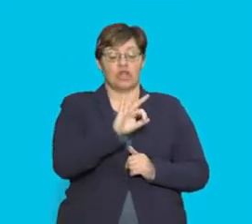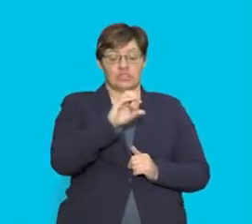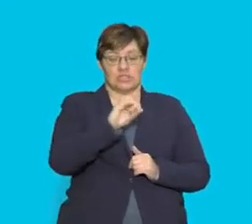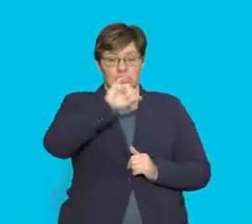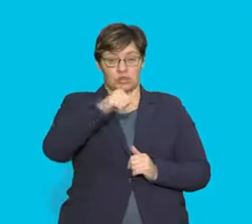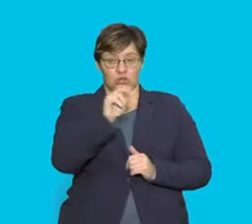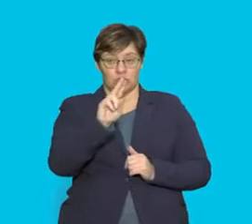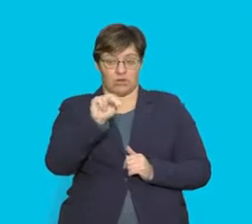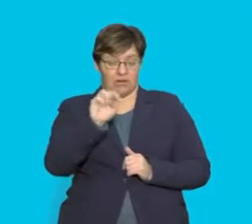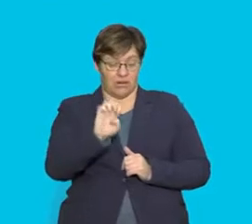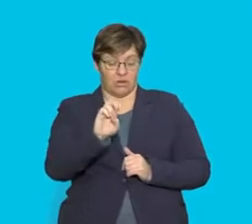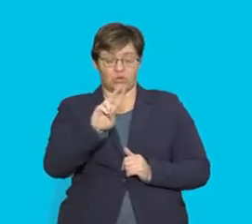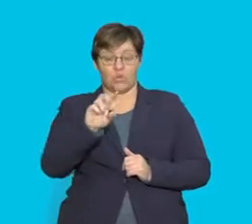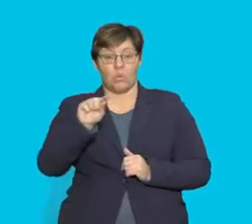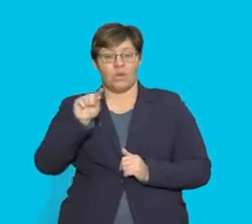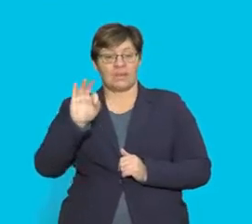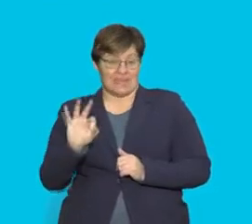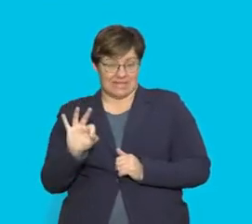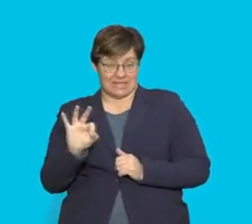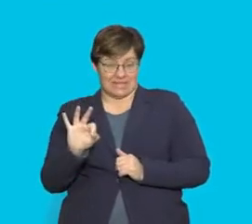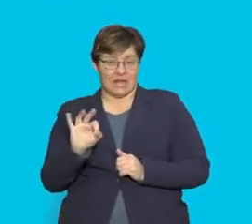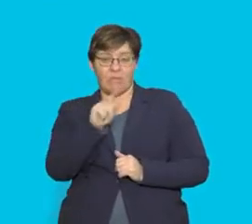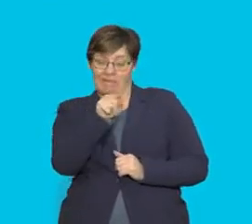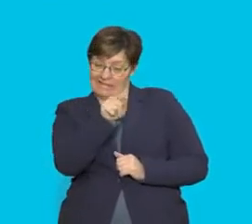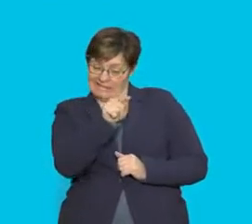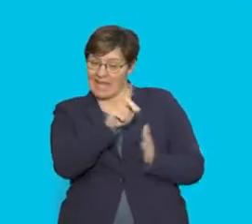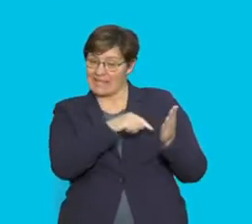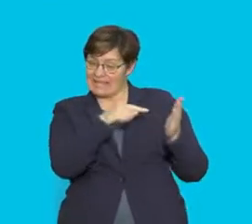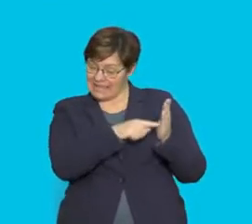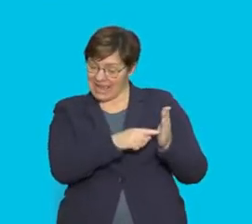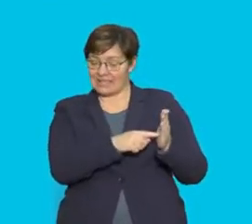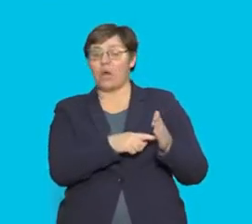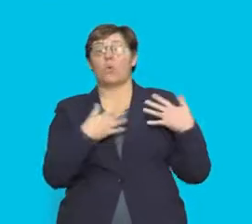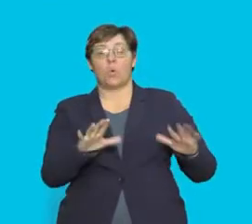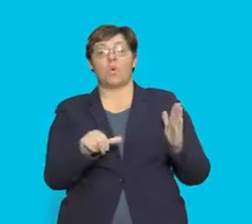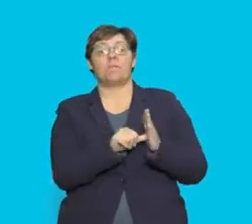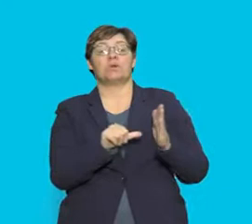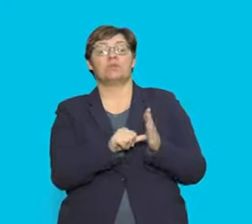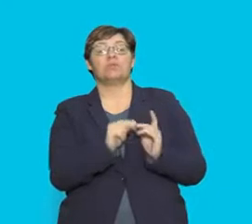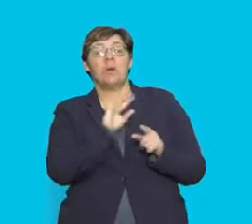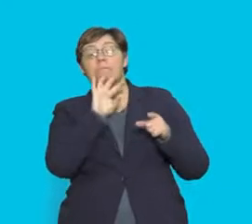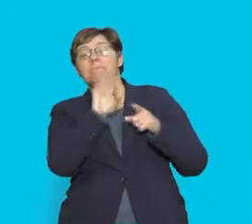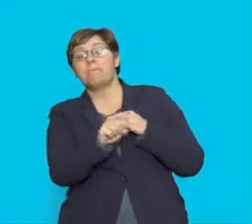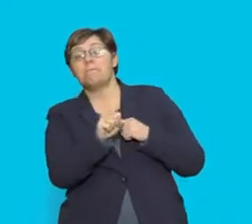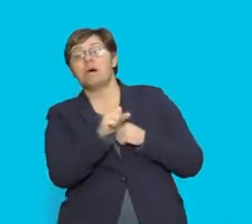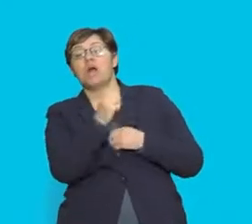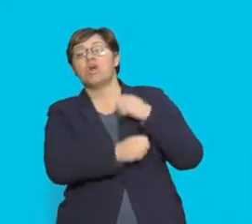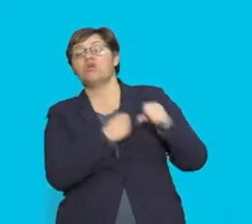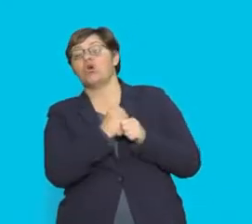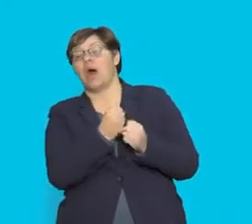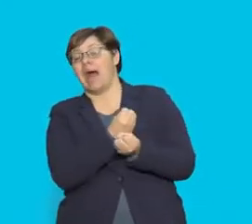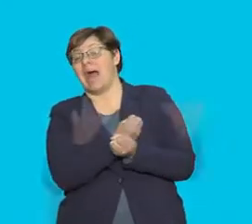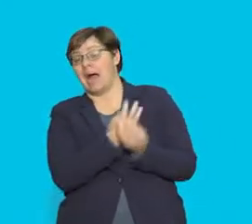June, now this is very important because this is what is going to assist us in trying to get how many years or how many months